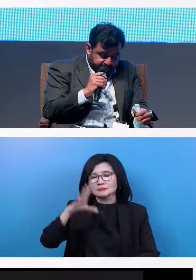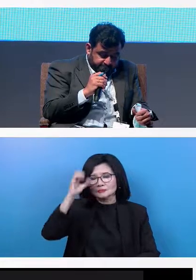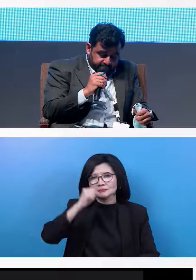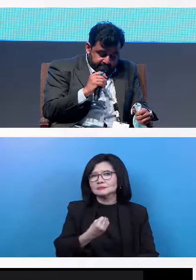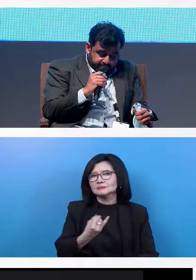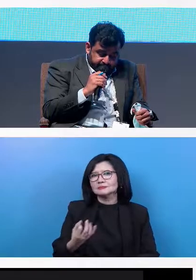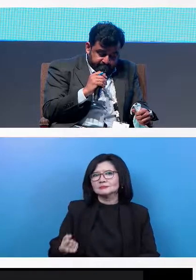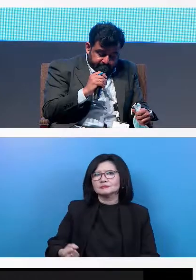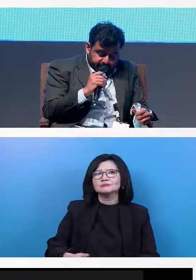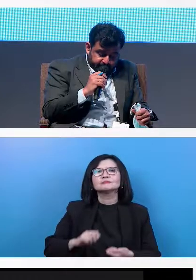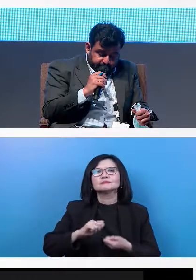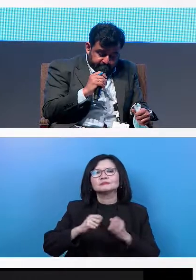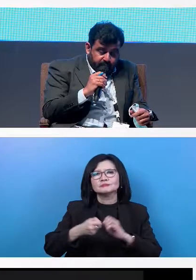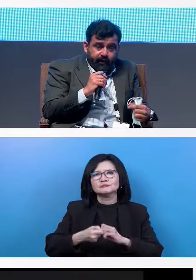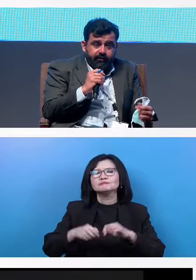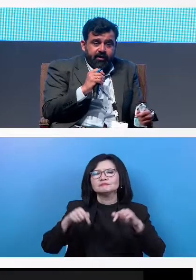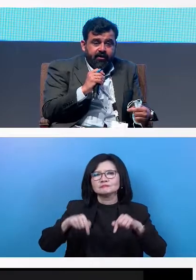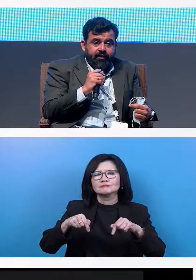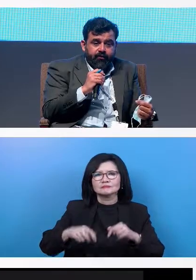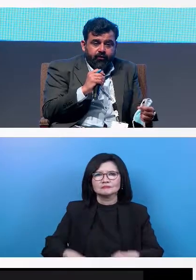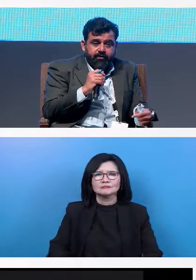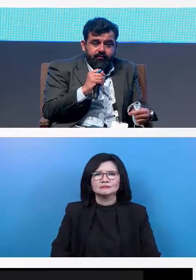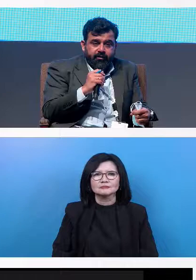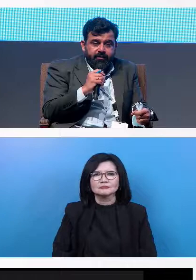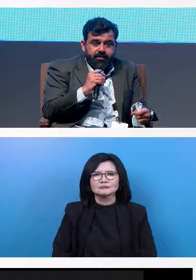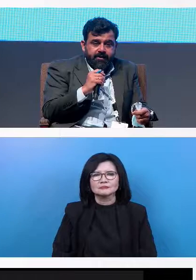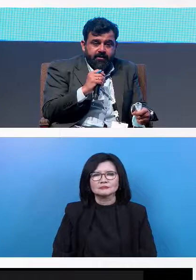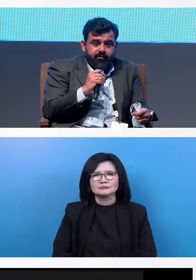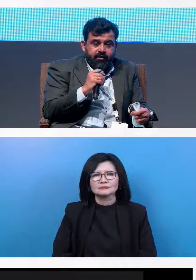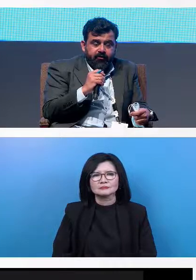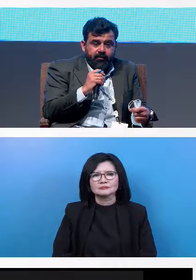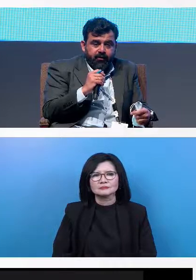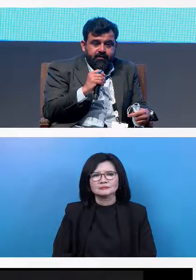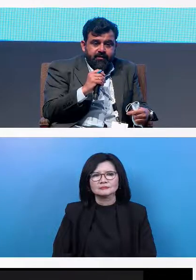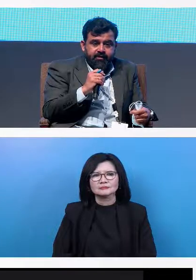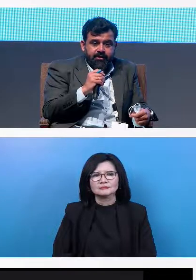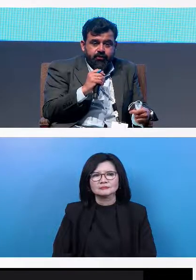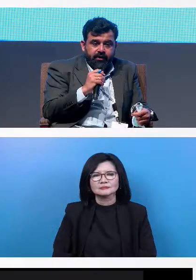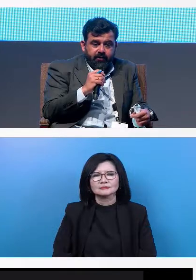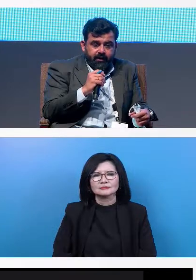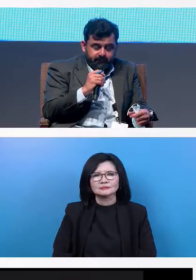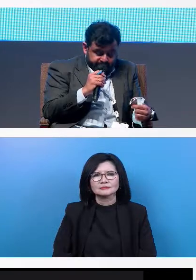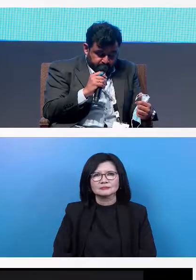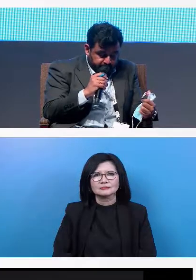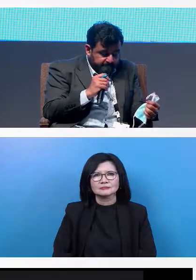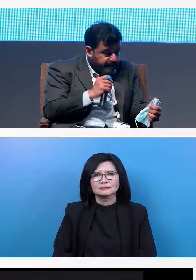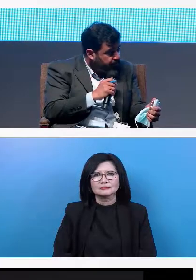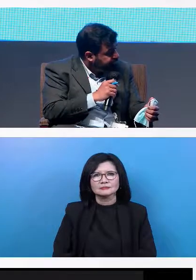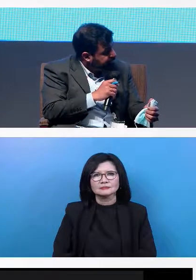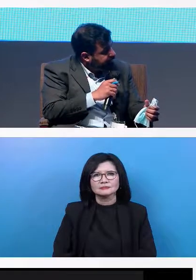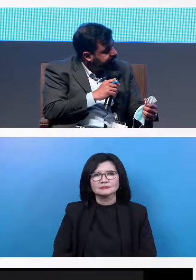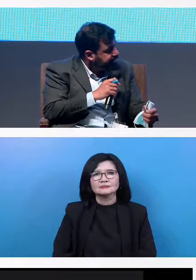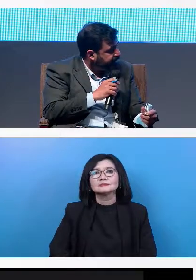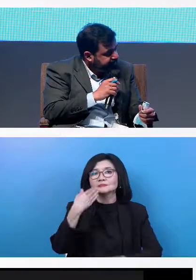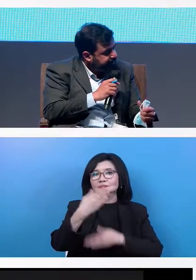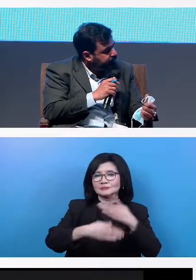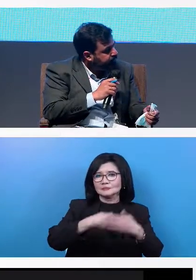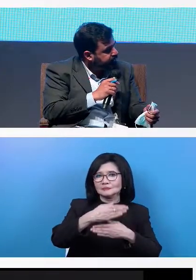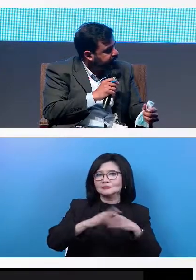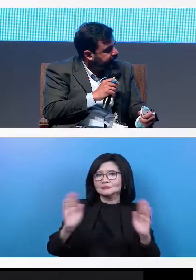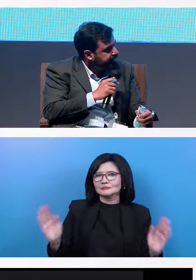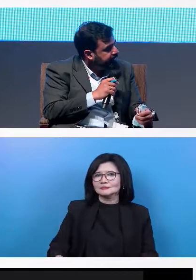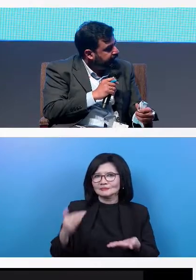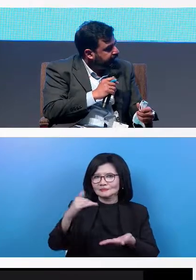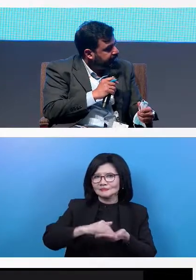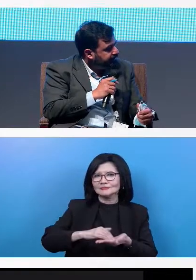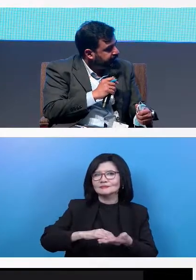itself. But while we're living through it, so we'll maybe see the recovery process gradually coming in place. So maybe I'll move to you, Ajay, here on the same